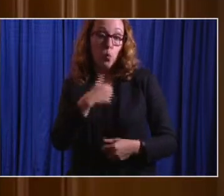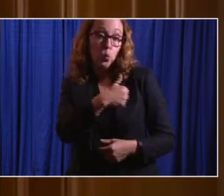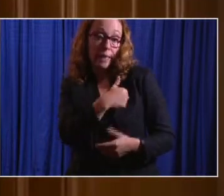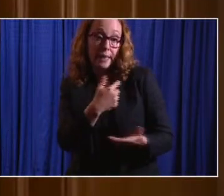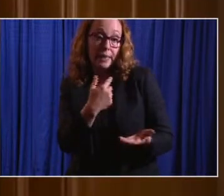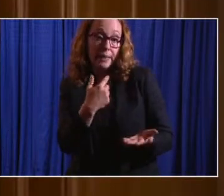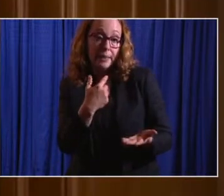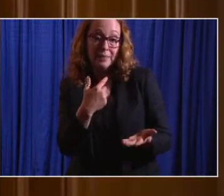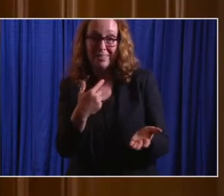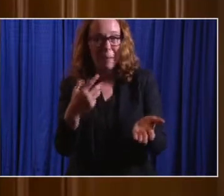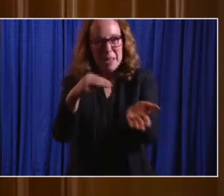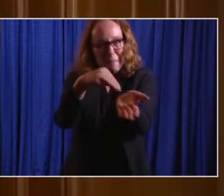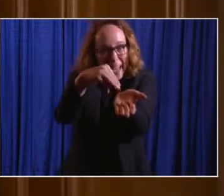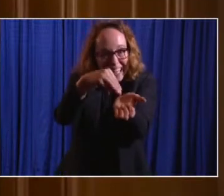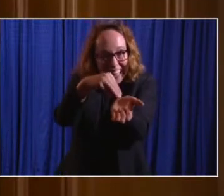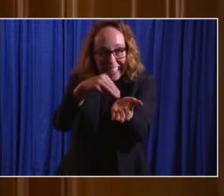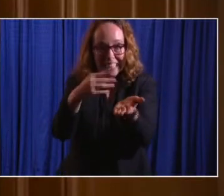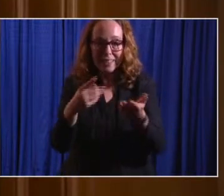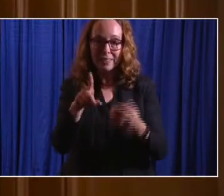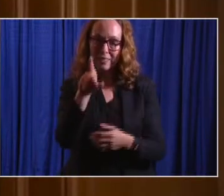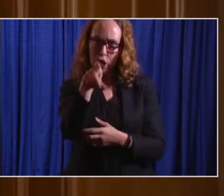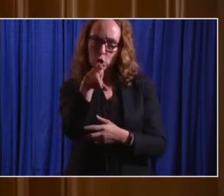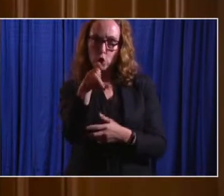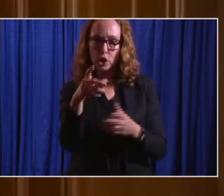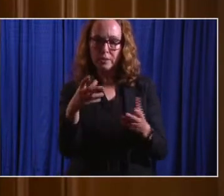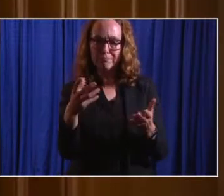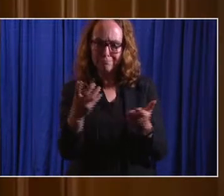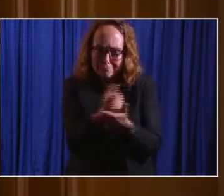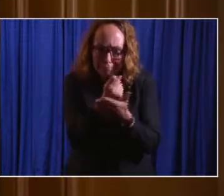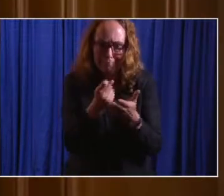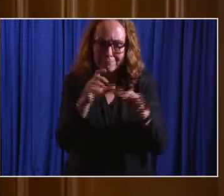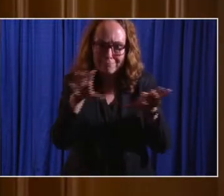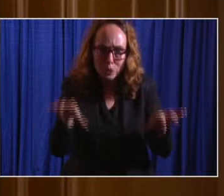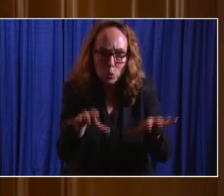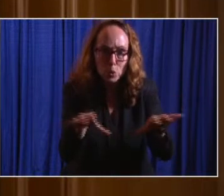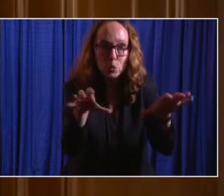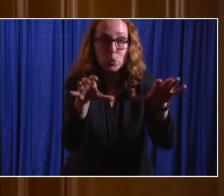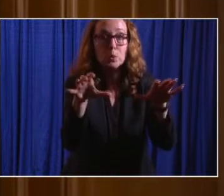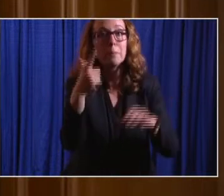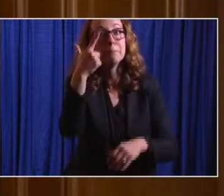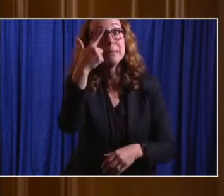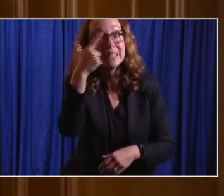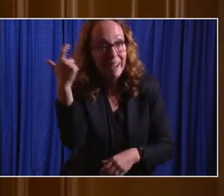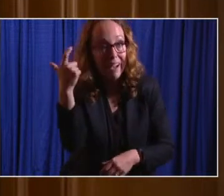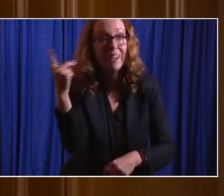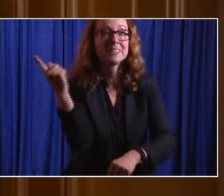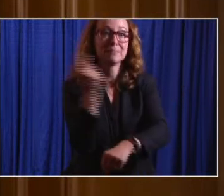that medically they ought to be able to do and health-wise ought to be able to do because they've been vaccinated.